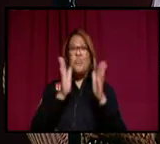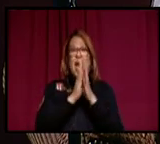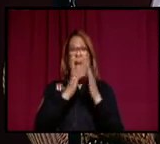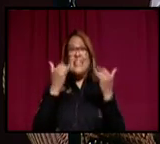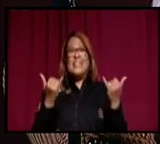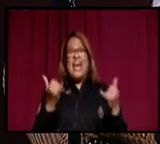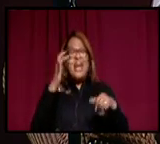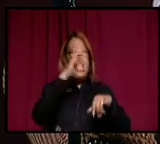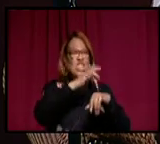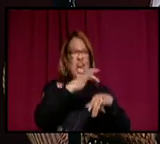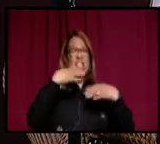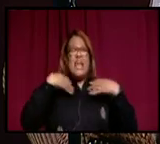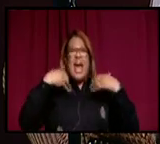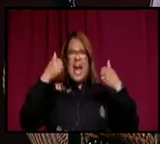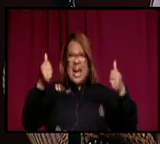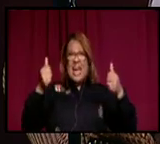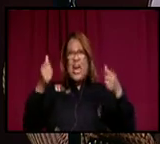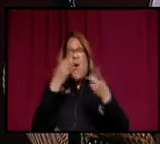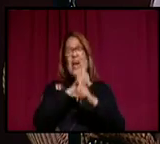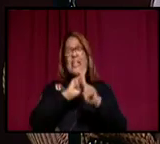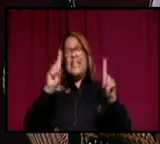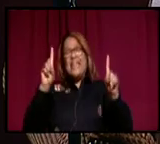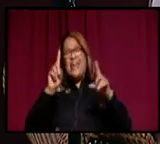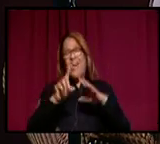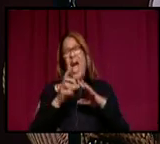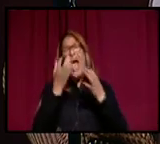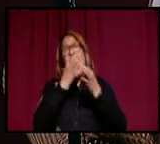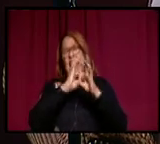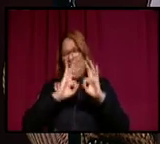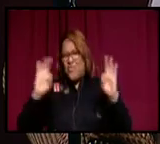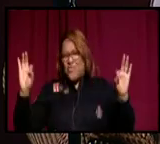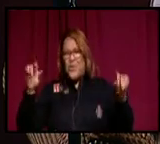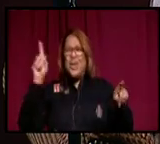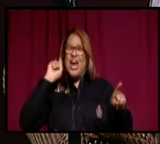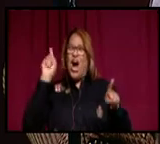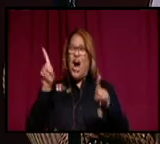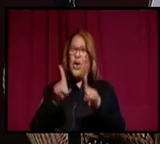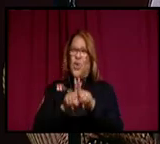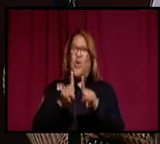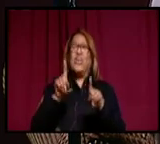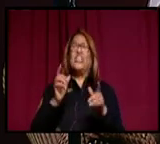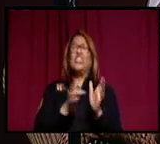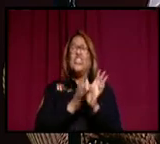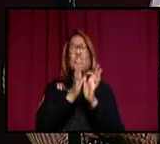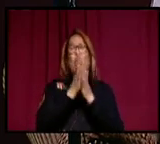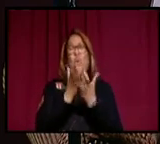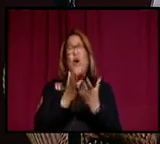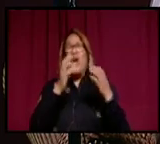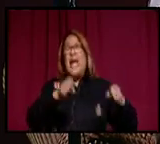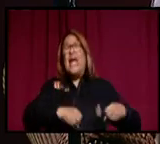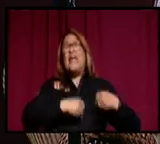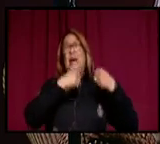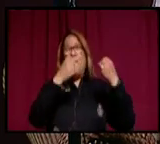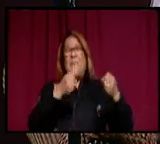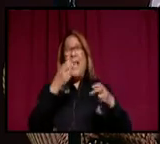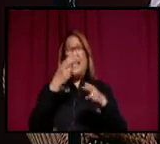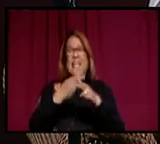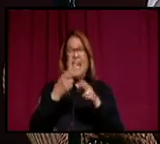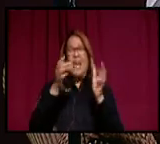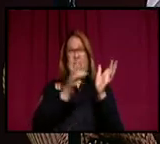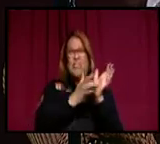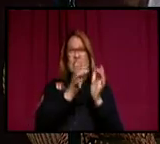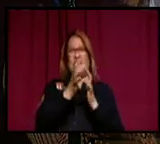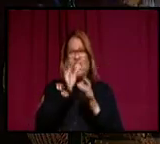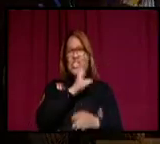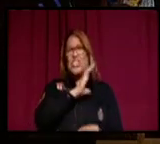you would touch, heal, and deliver and set free according to your word, and in the mighty and matchless name of Jesus